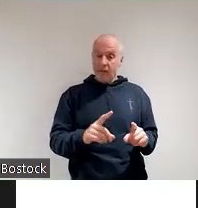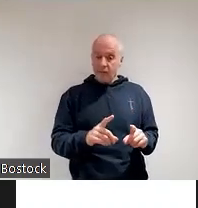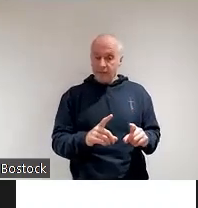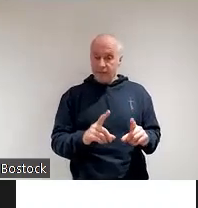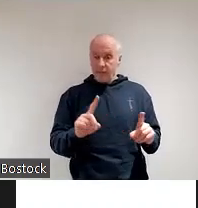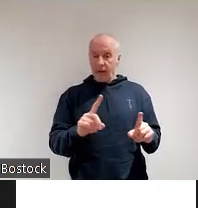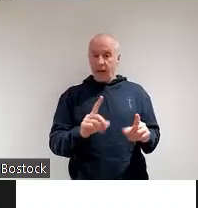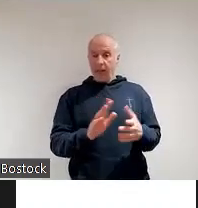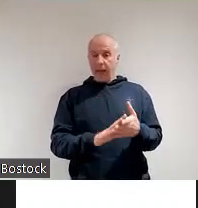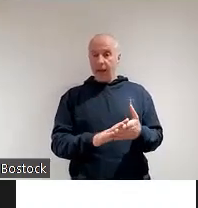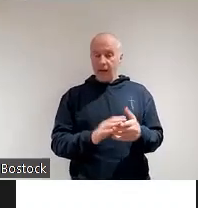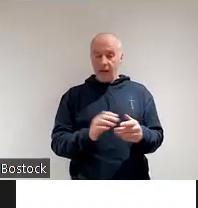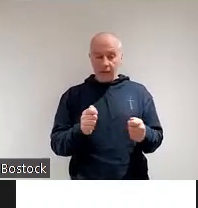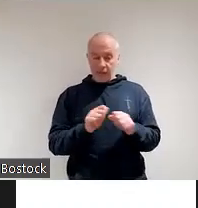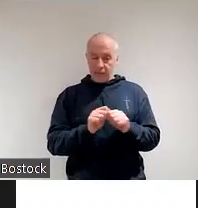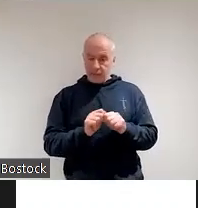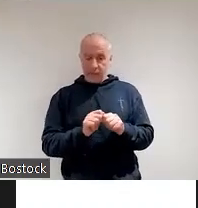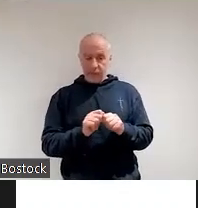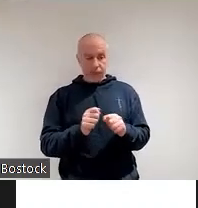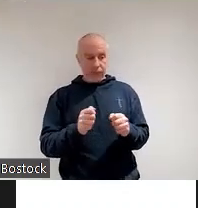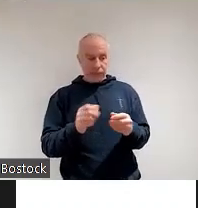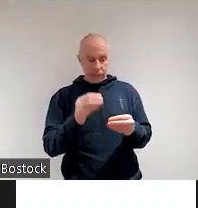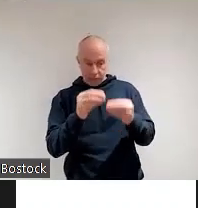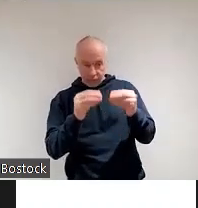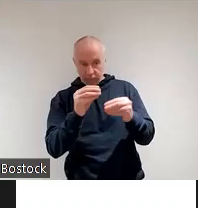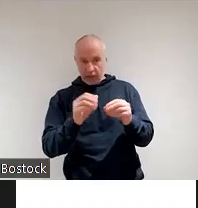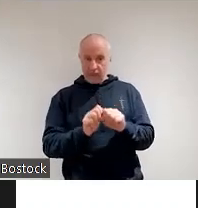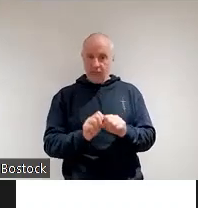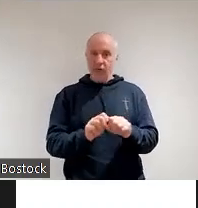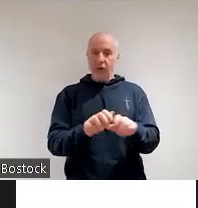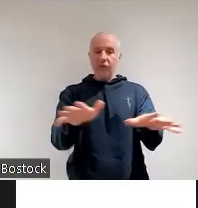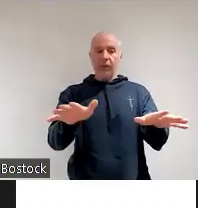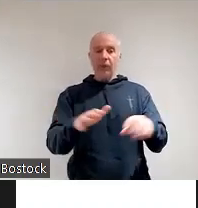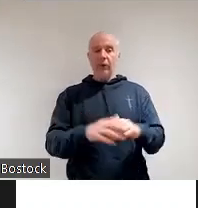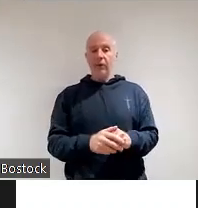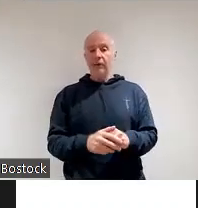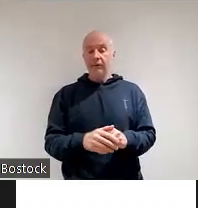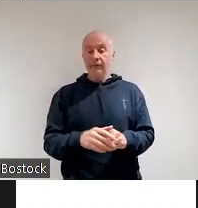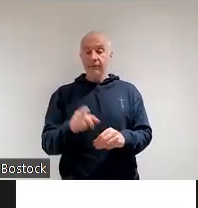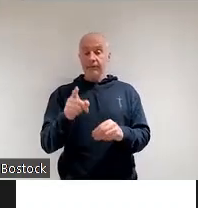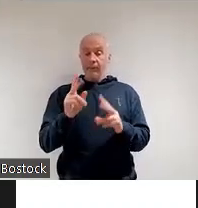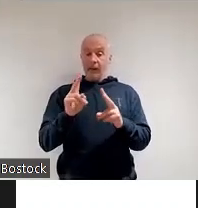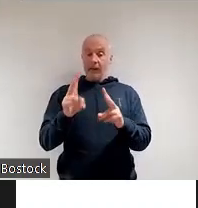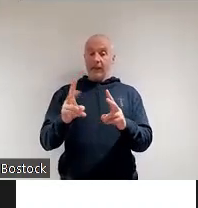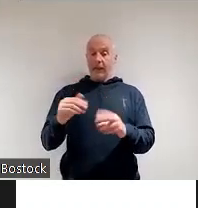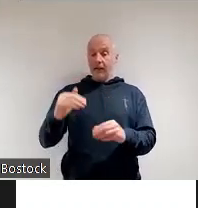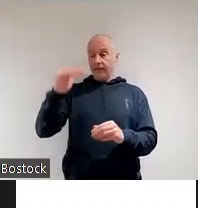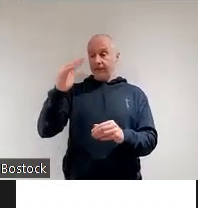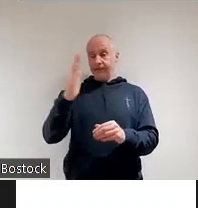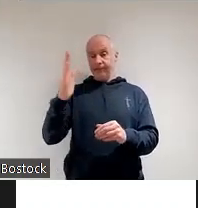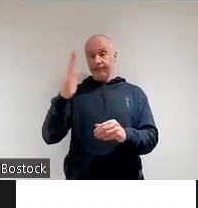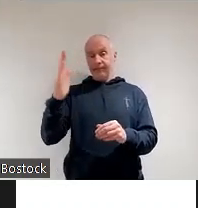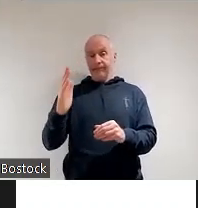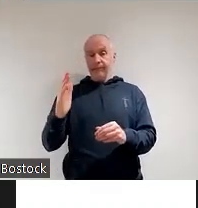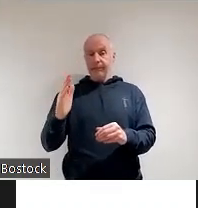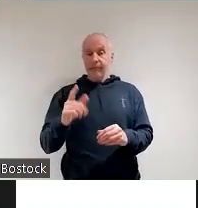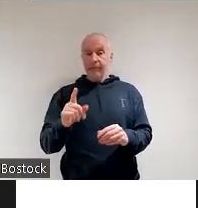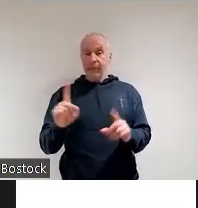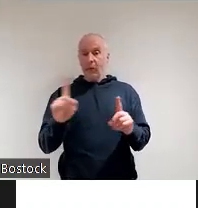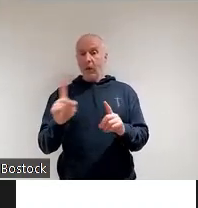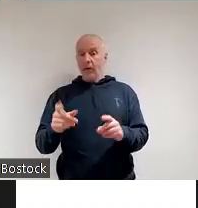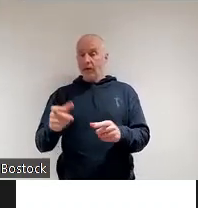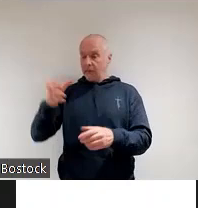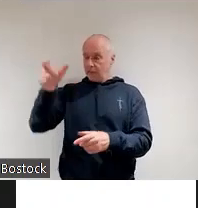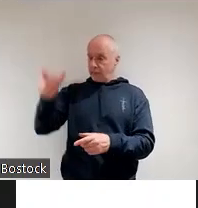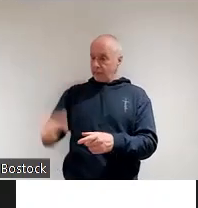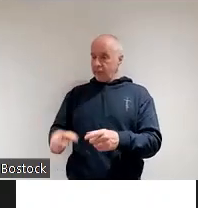transmission and distribution where I was working there. So as you could see from the two pictures here, the top corner is representing